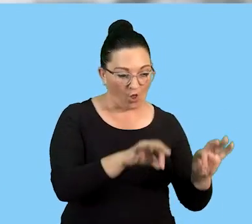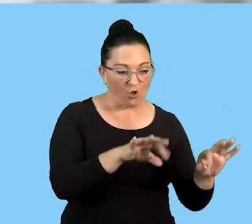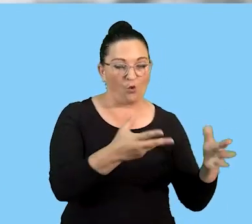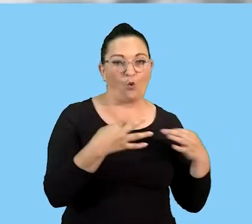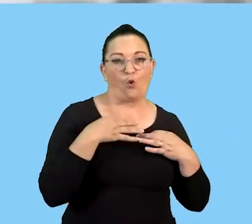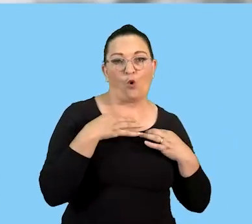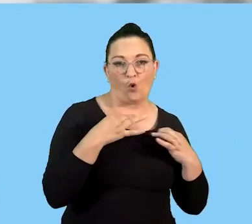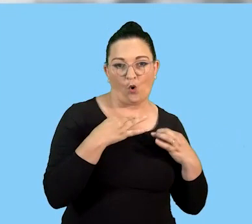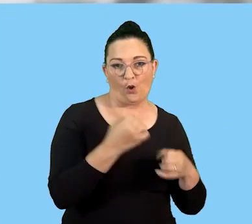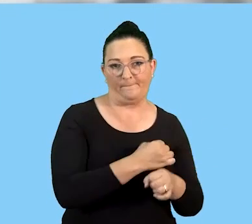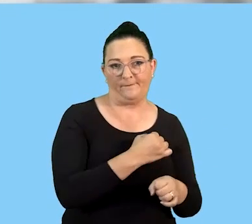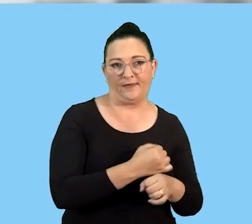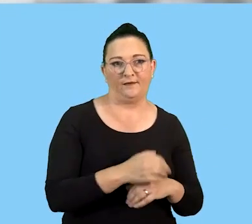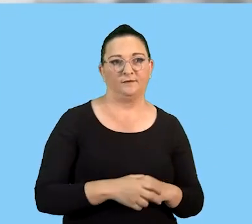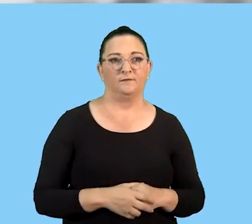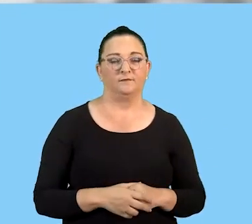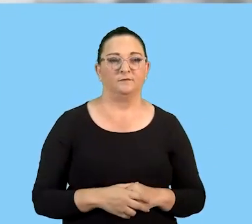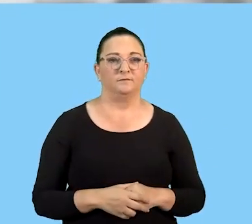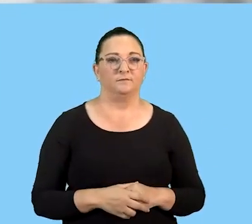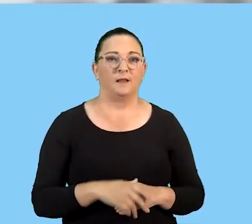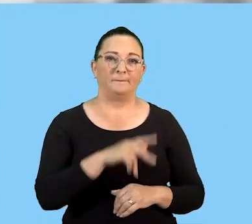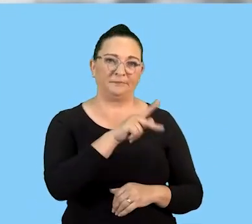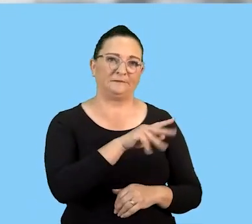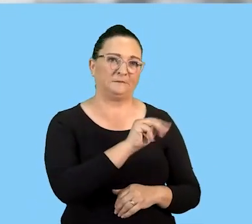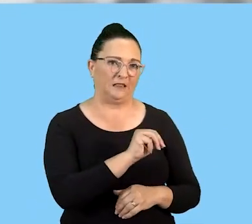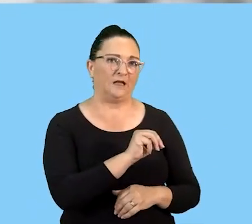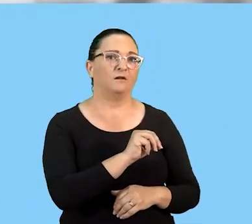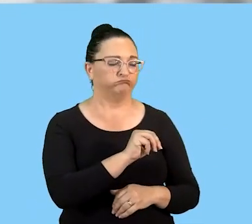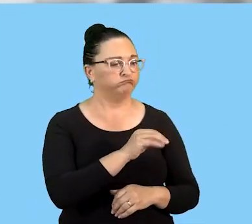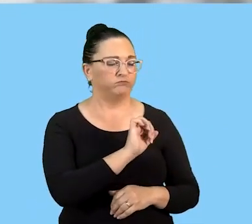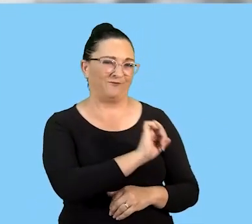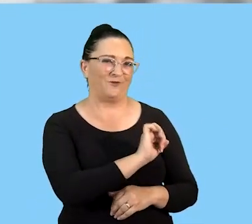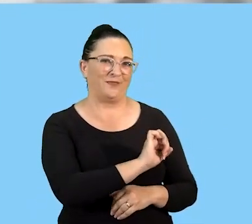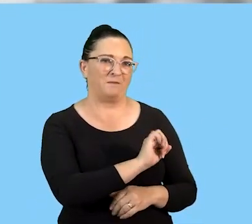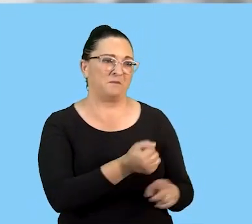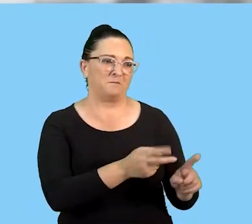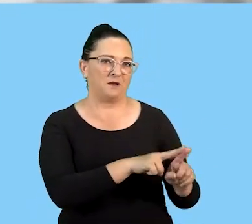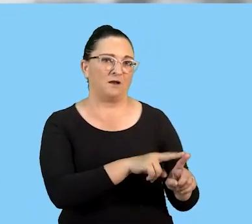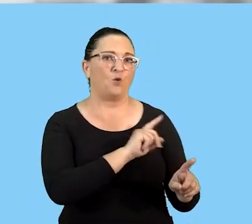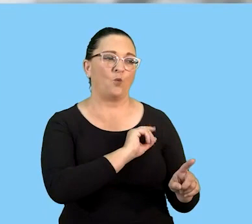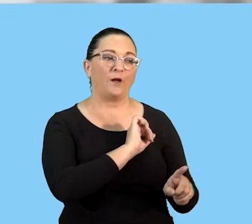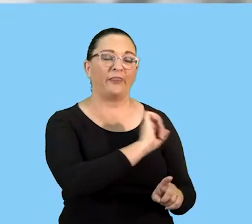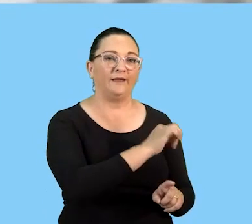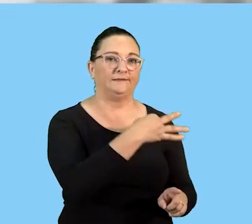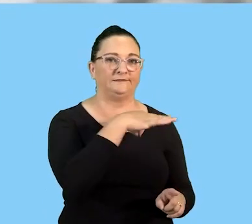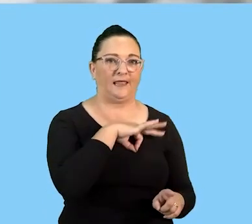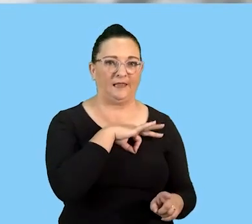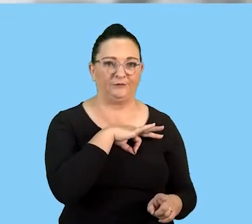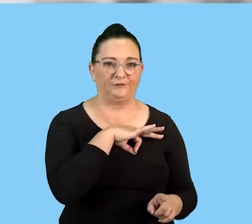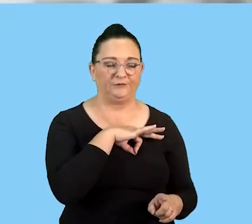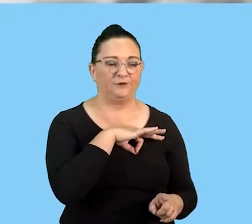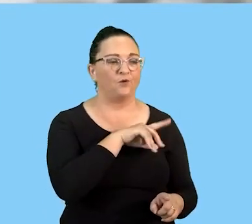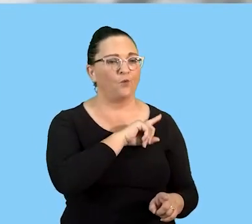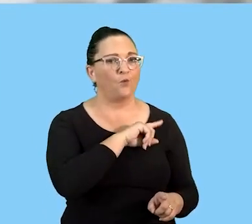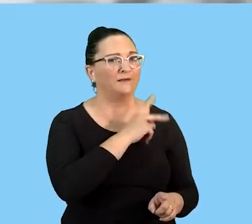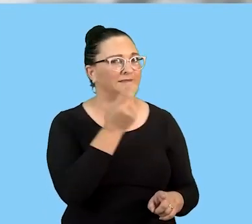clothing. Now, it means that with piecemeal, it's more applicable to give them that salary because they